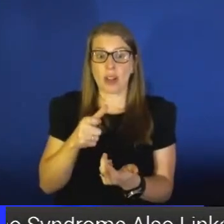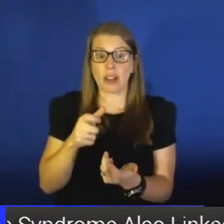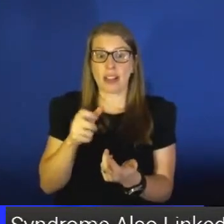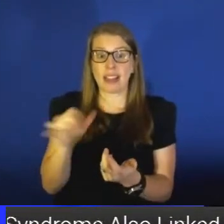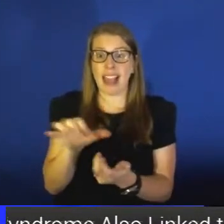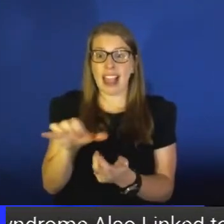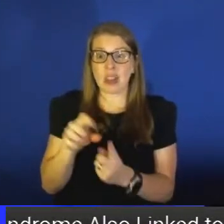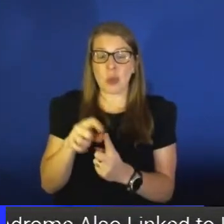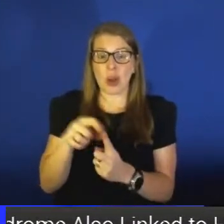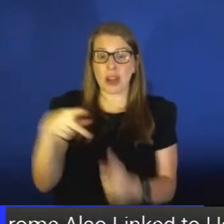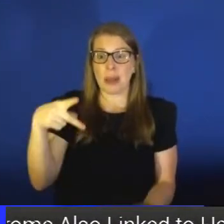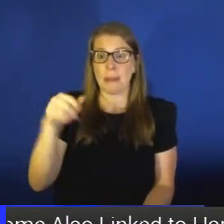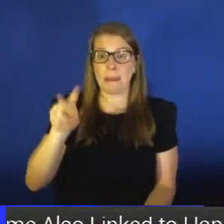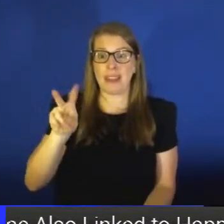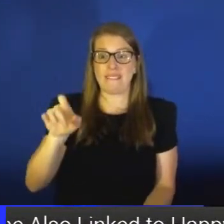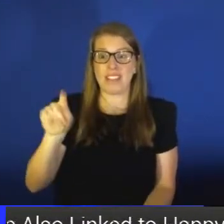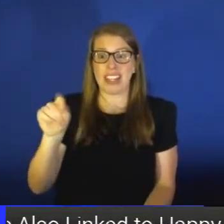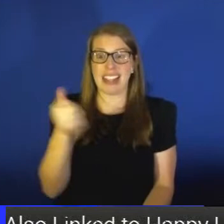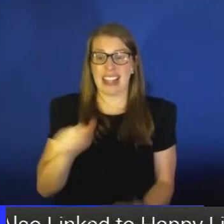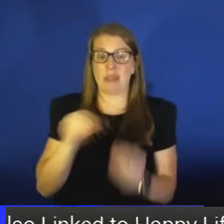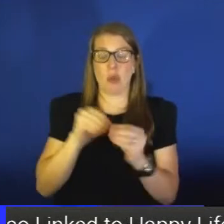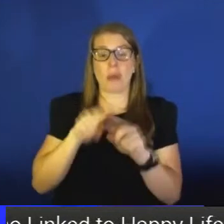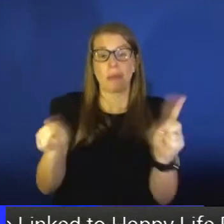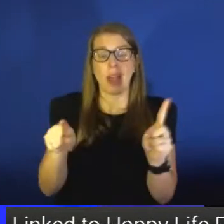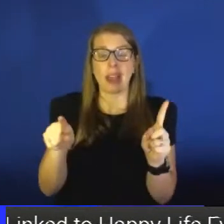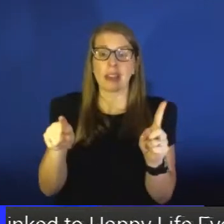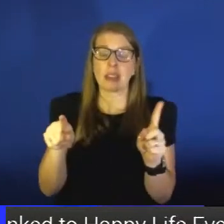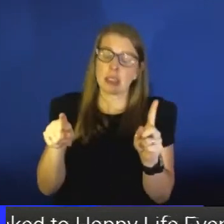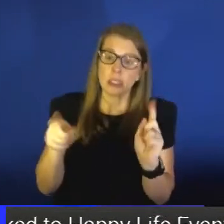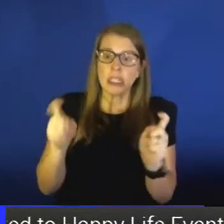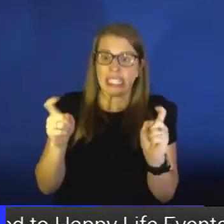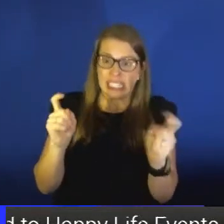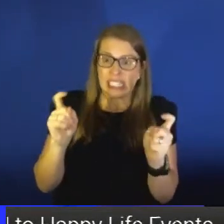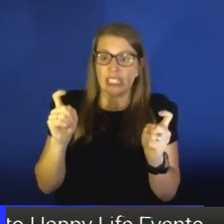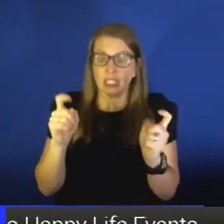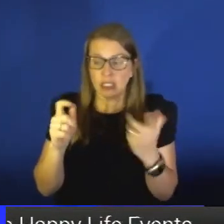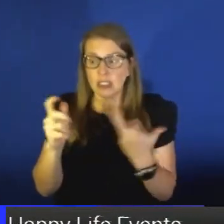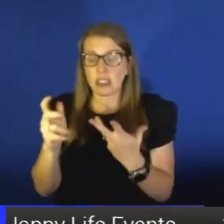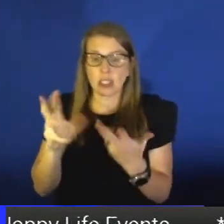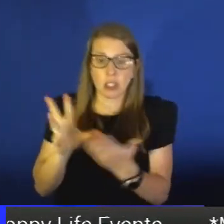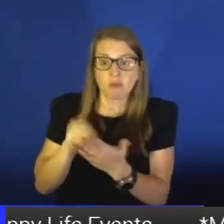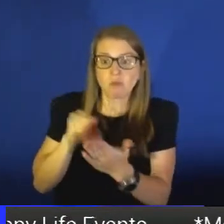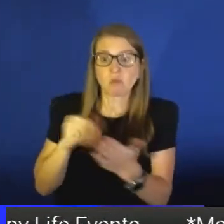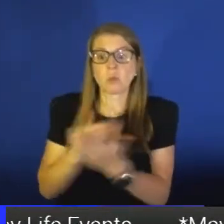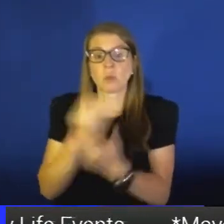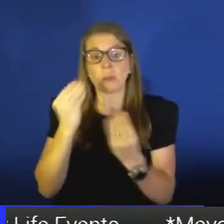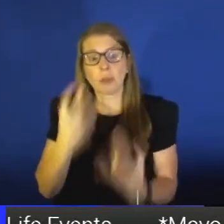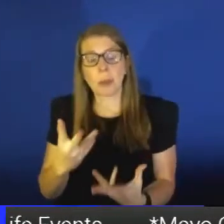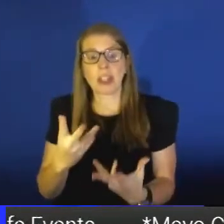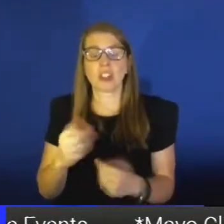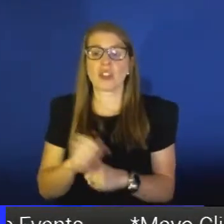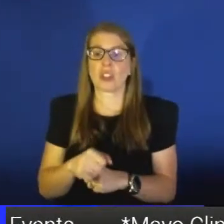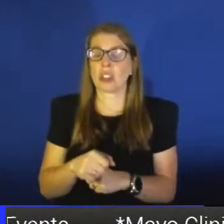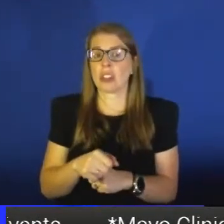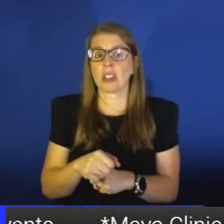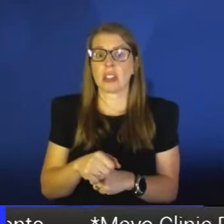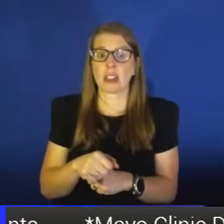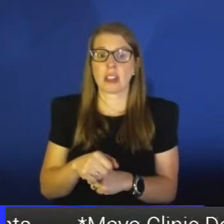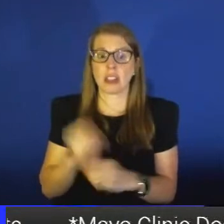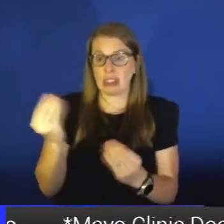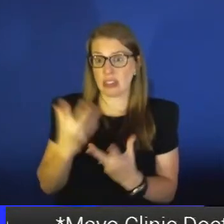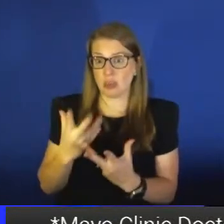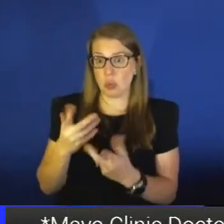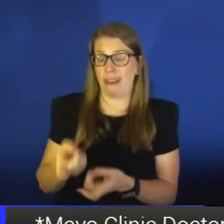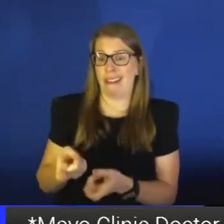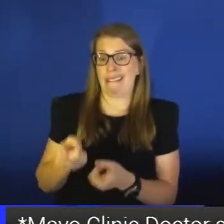we did have to pivot from time to time when we had more information, when we knew that there was information that would lend us to